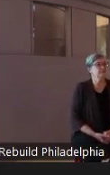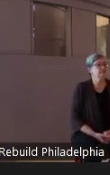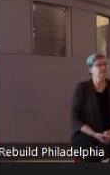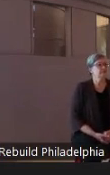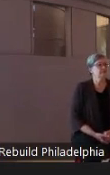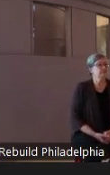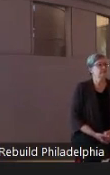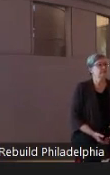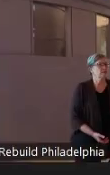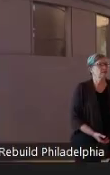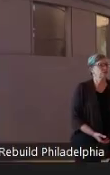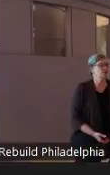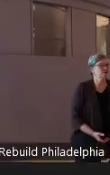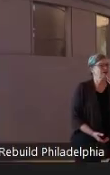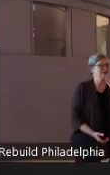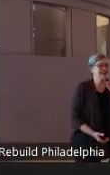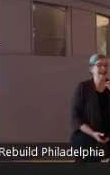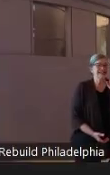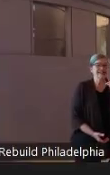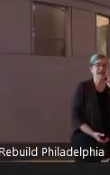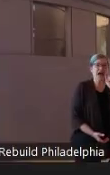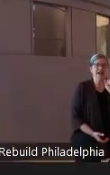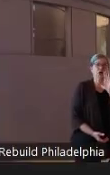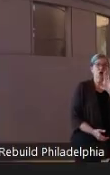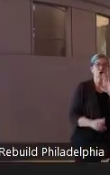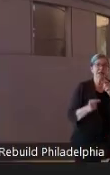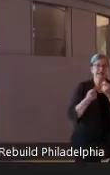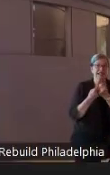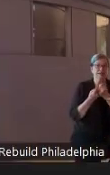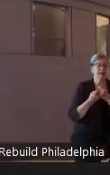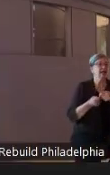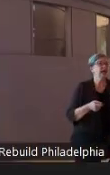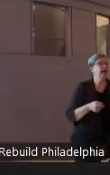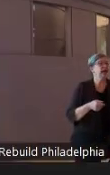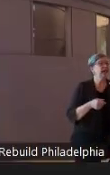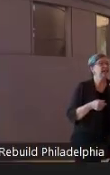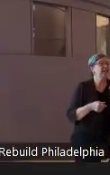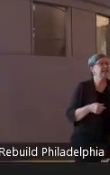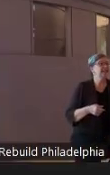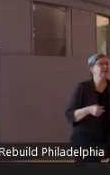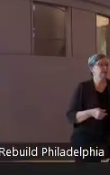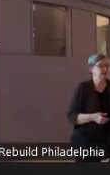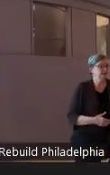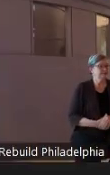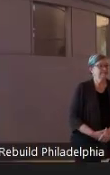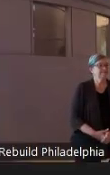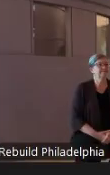And I would also like to thank Donna and her team at Community Capacity Builders.